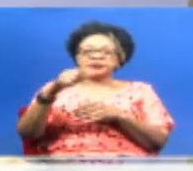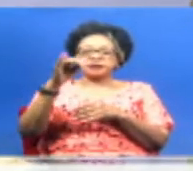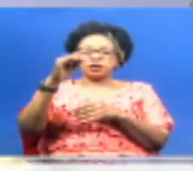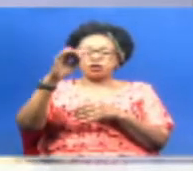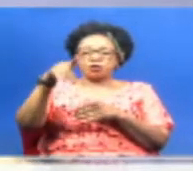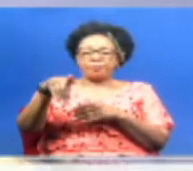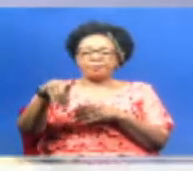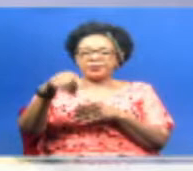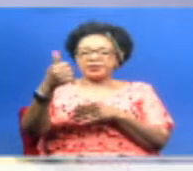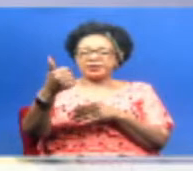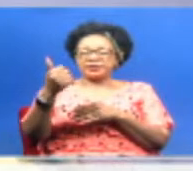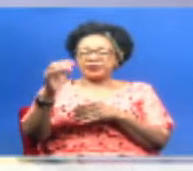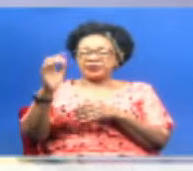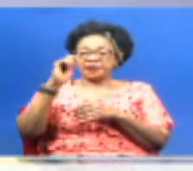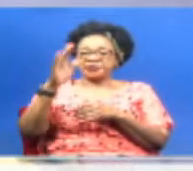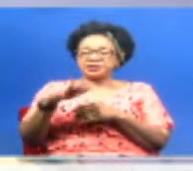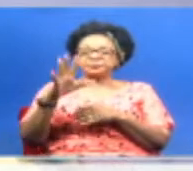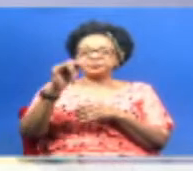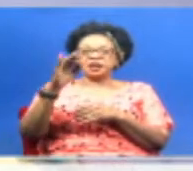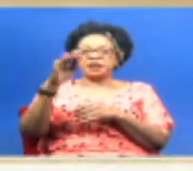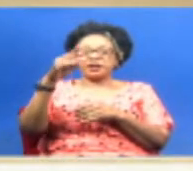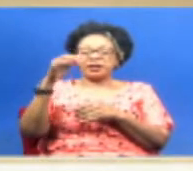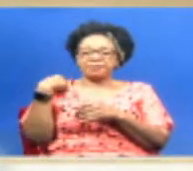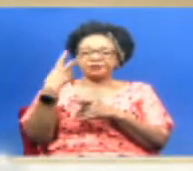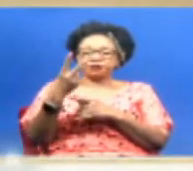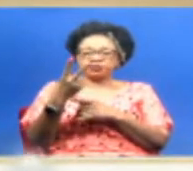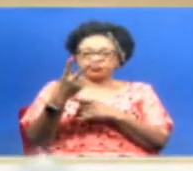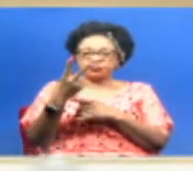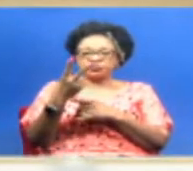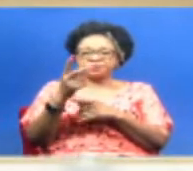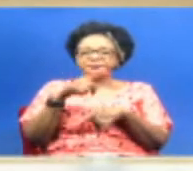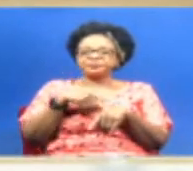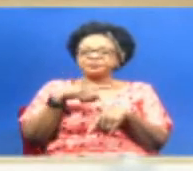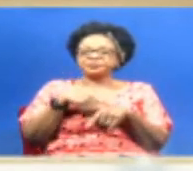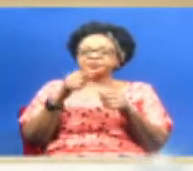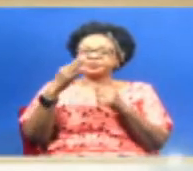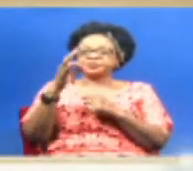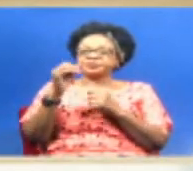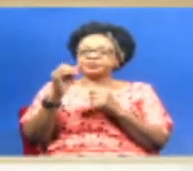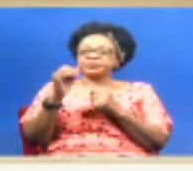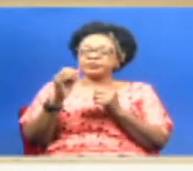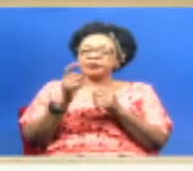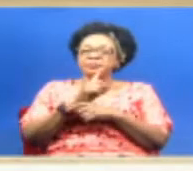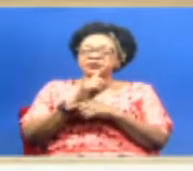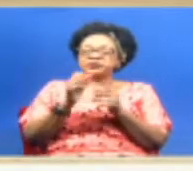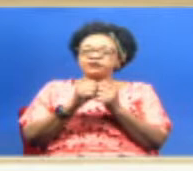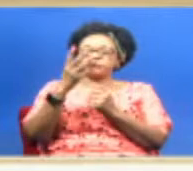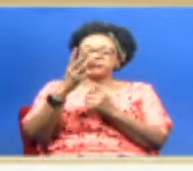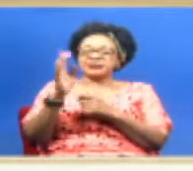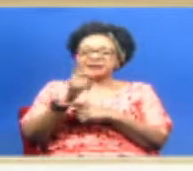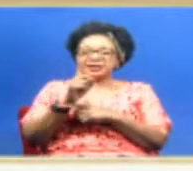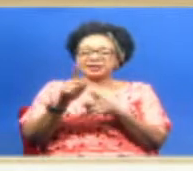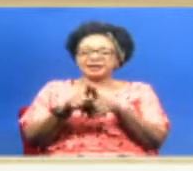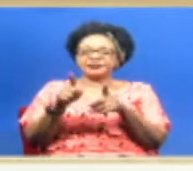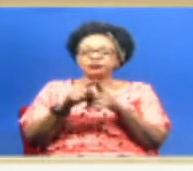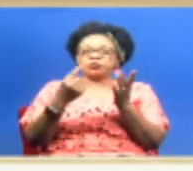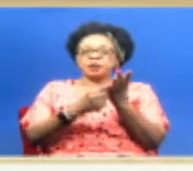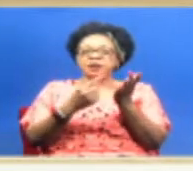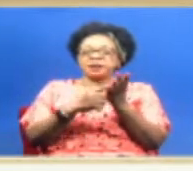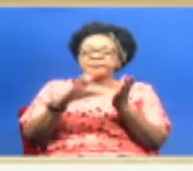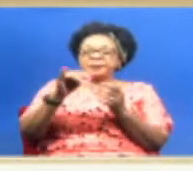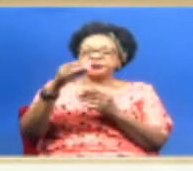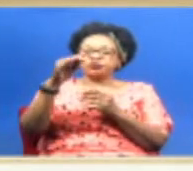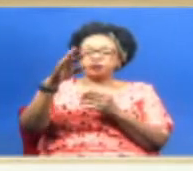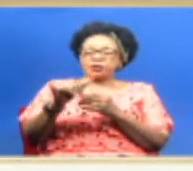Kenyan, Catherine Relin, came in second in a time of 13 minutes and 14 seconds, while Uganda's Joy